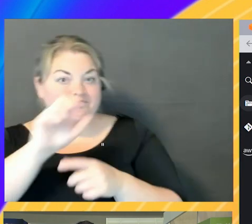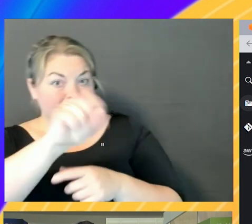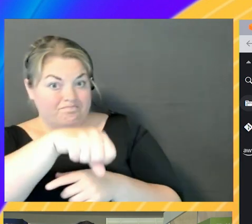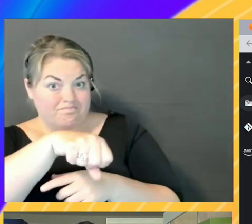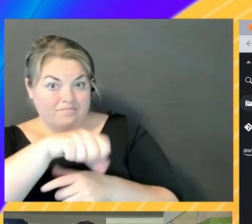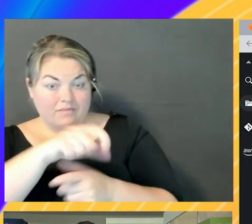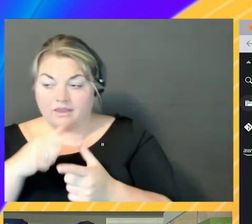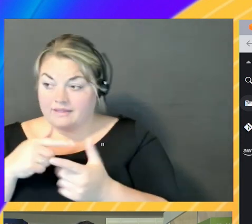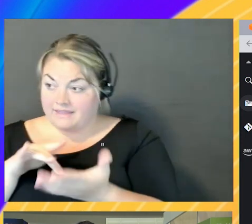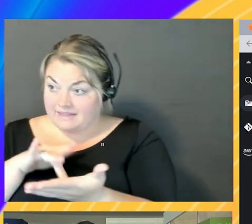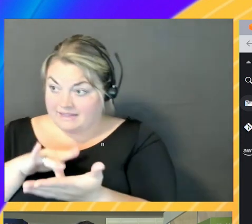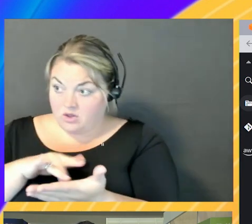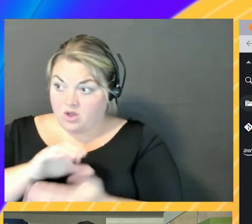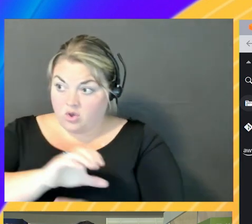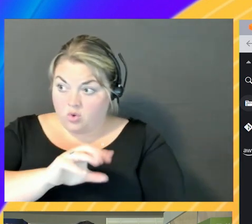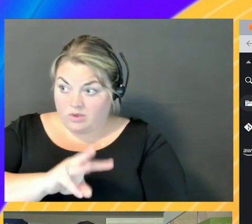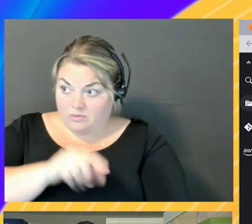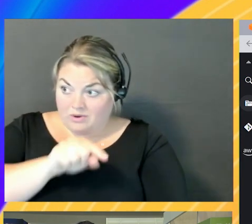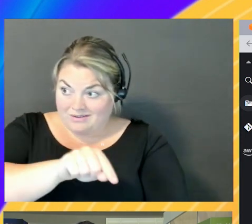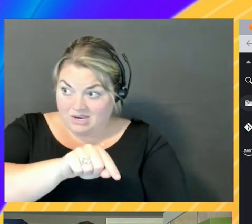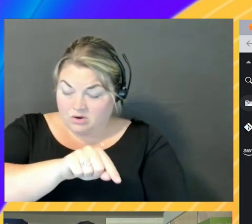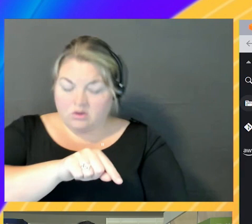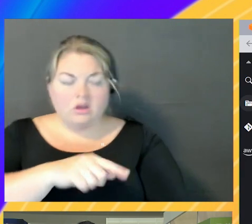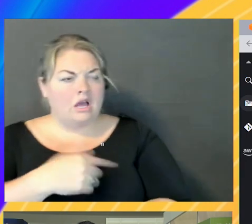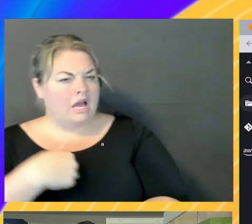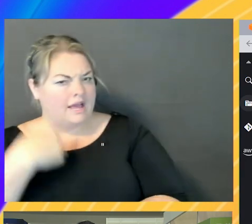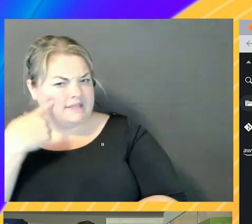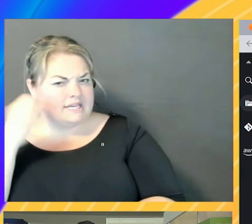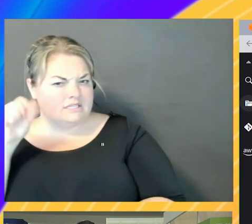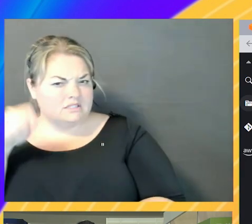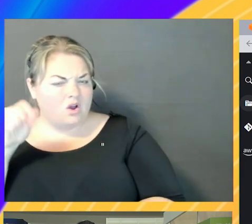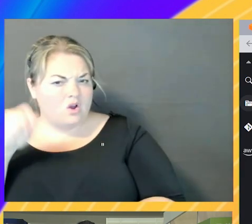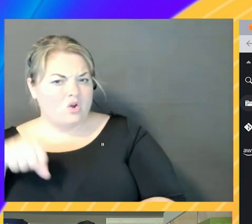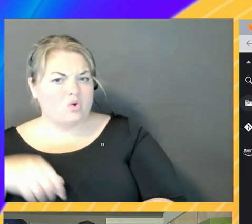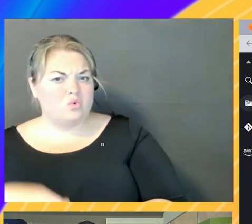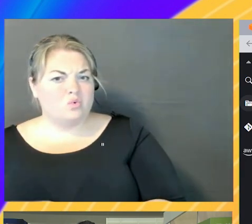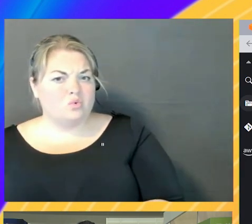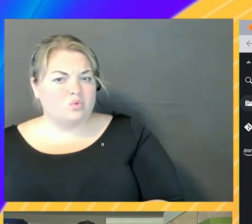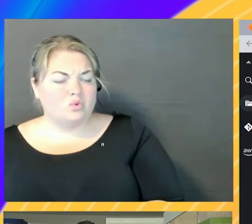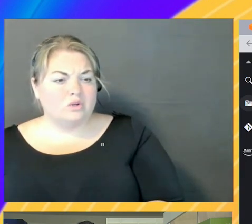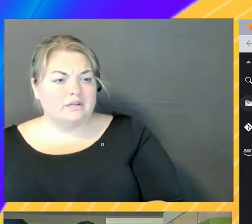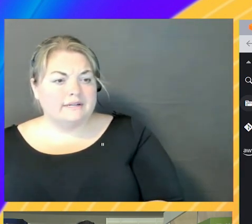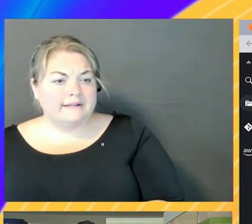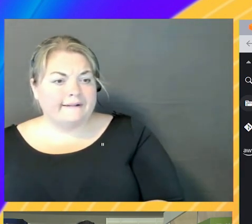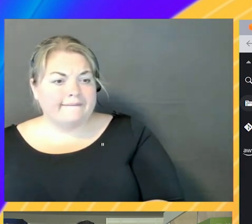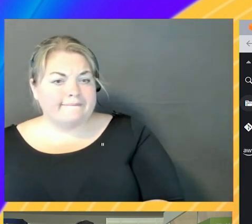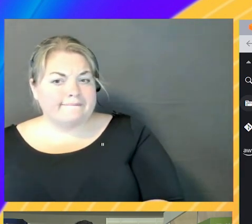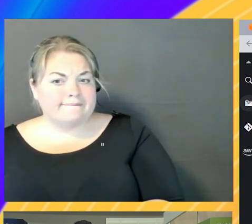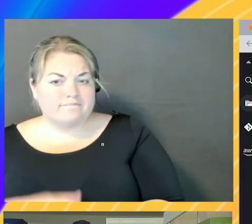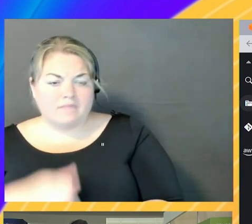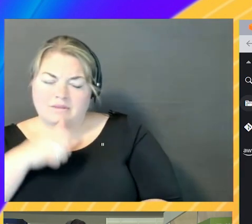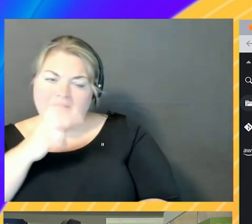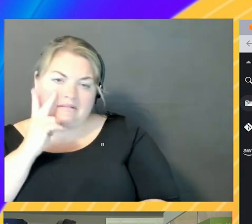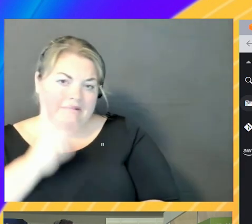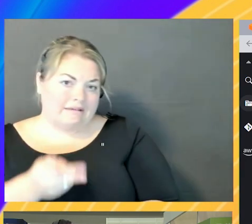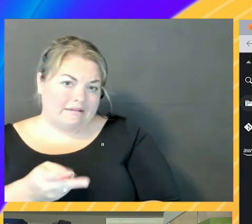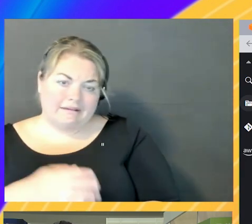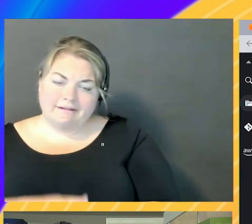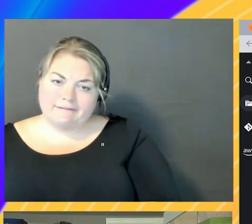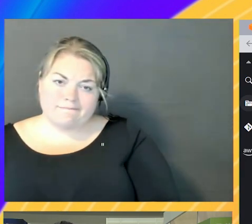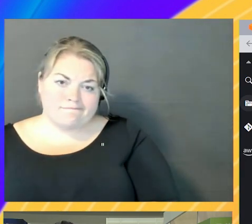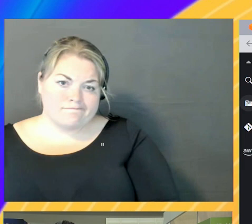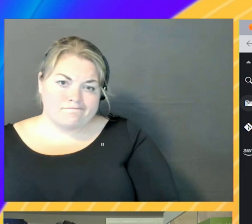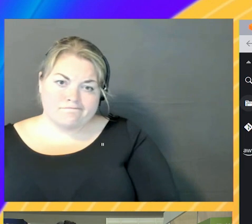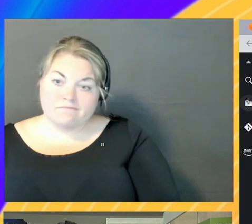down here. I think so. I Under don't know why I'm not seeing that. Well, this is the whole